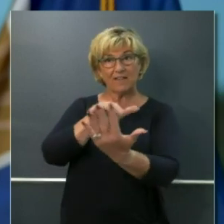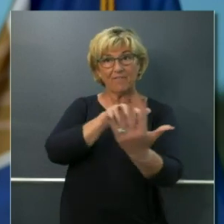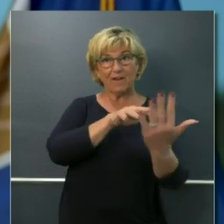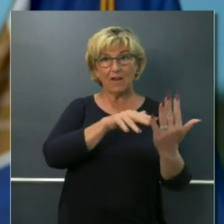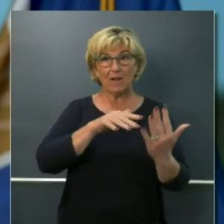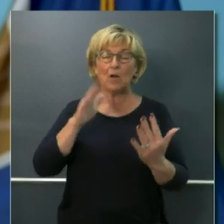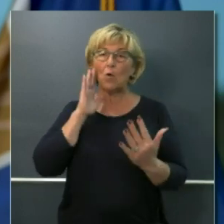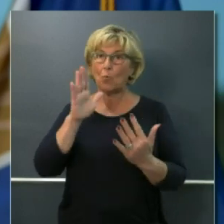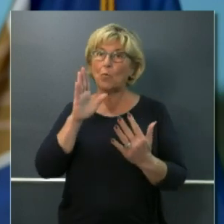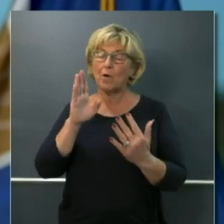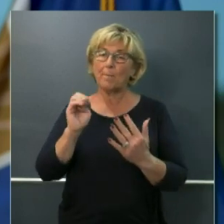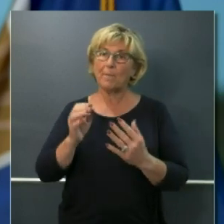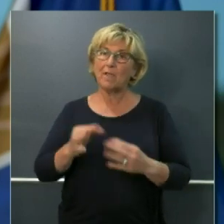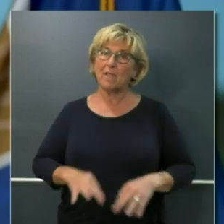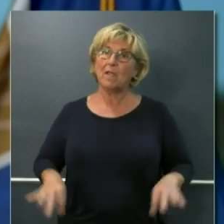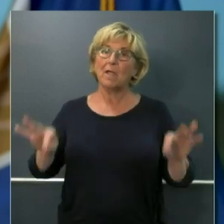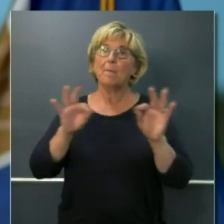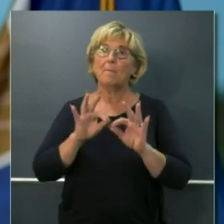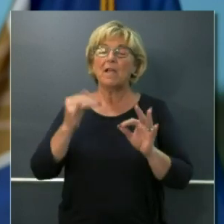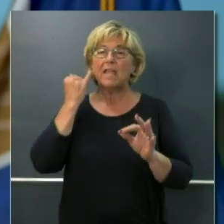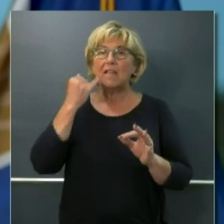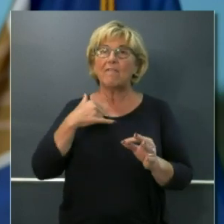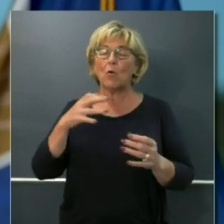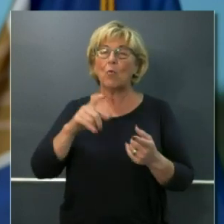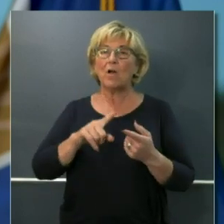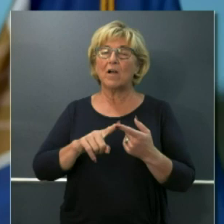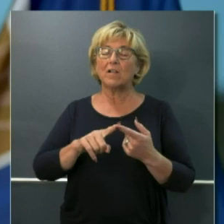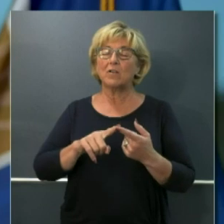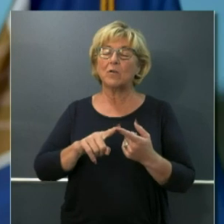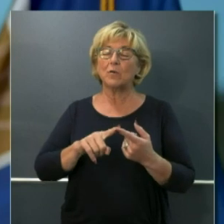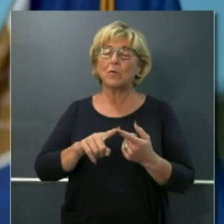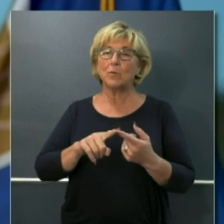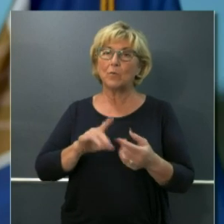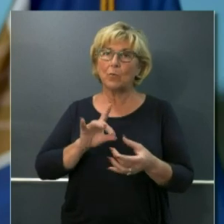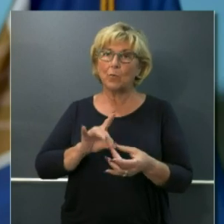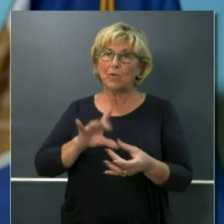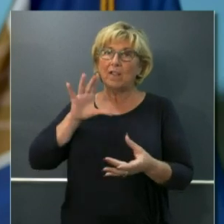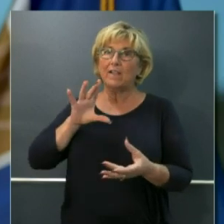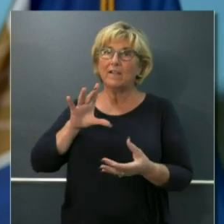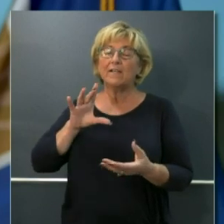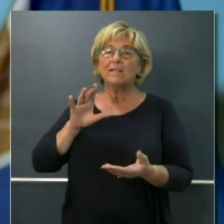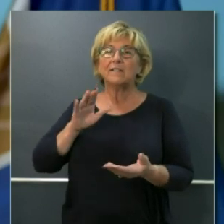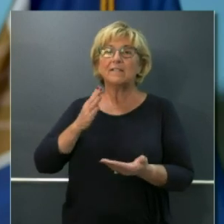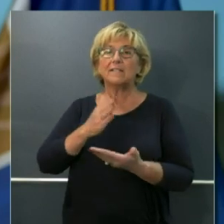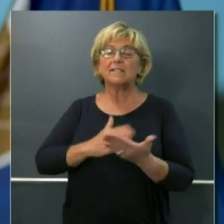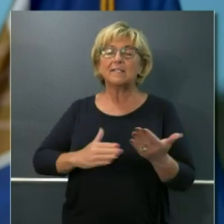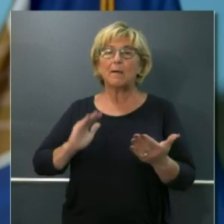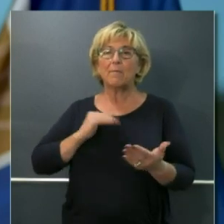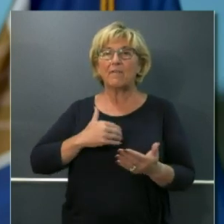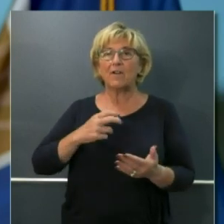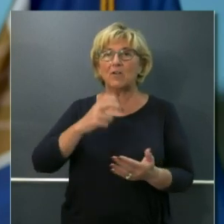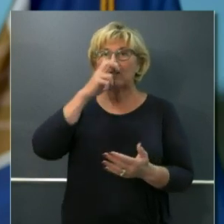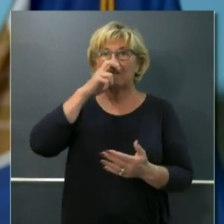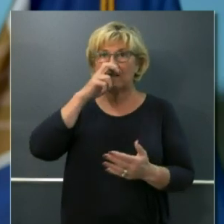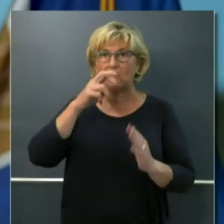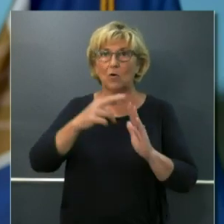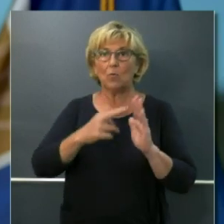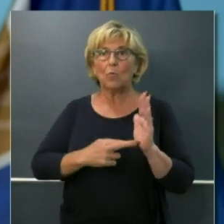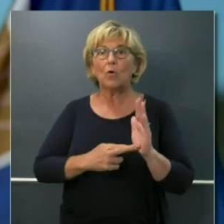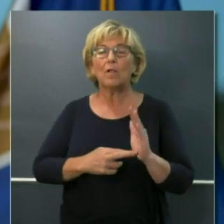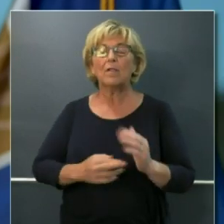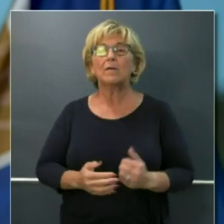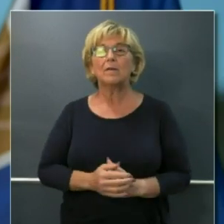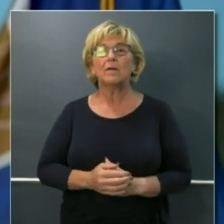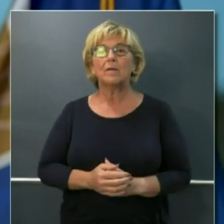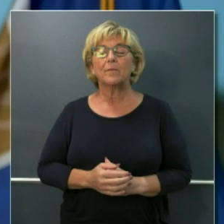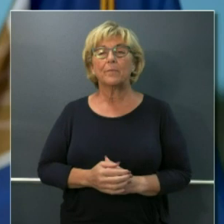if we're going to loosen on a regional basis any of these new guidelines that will be rolling out over